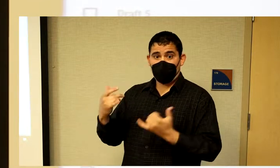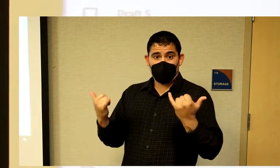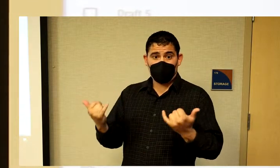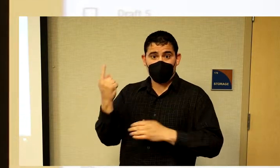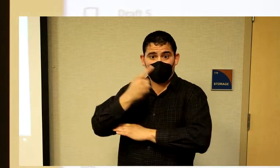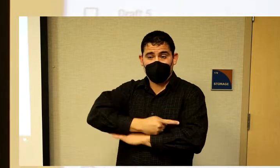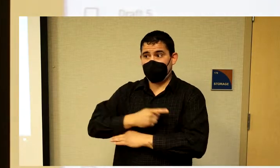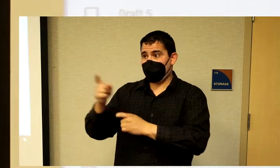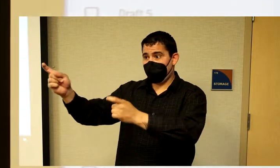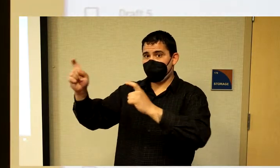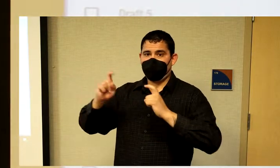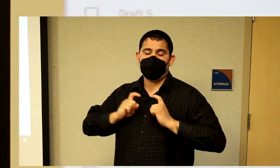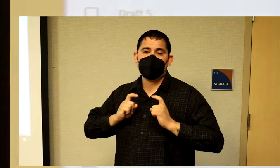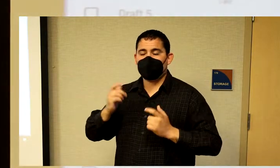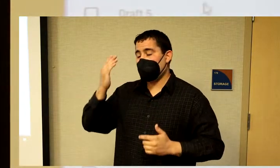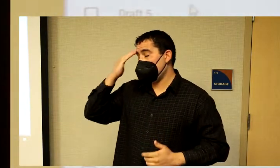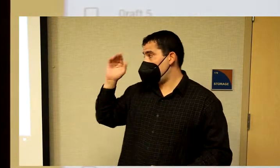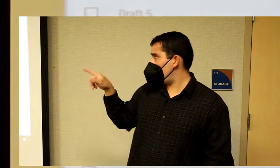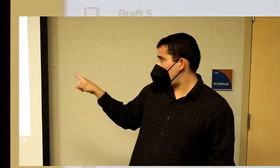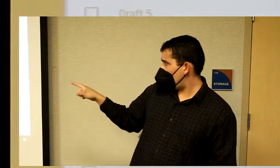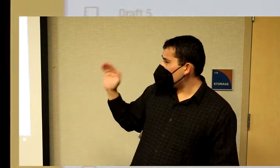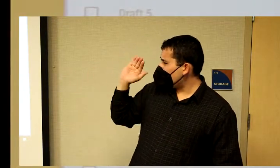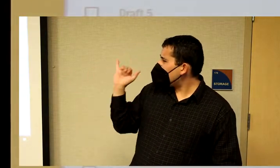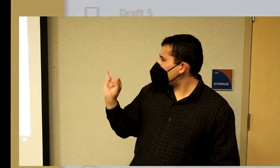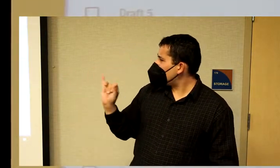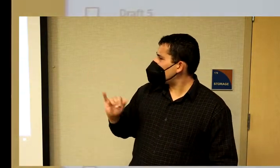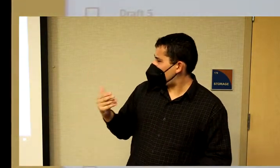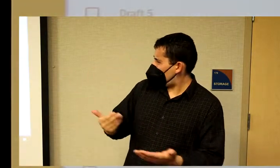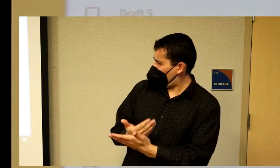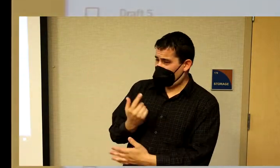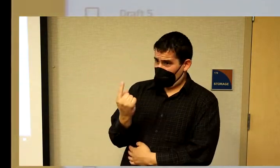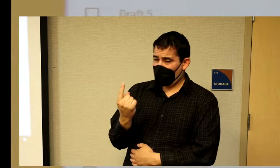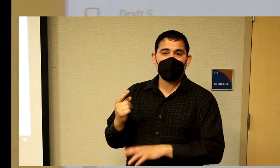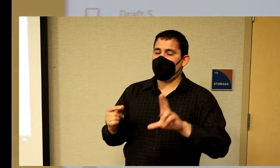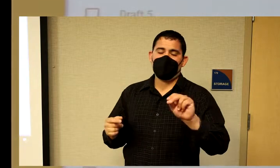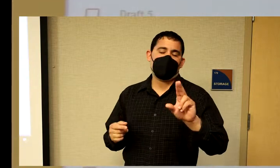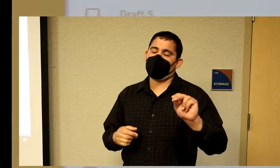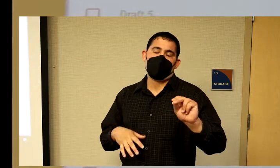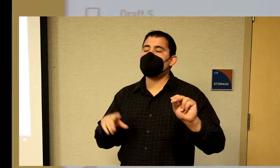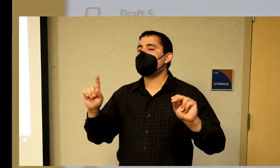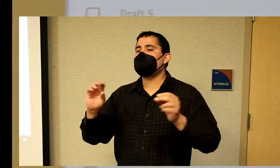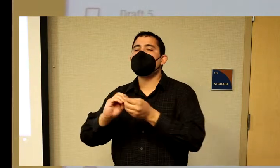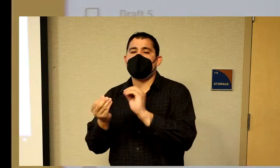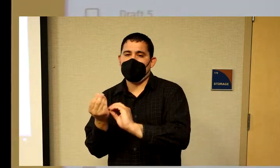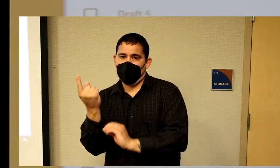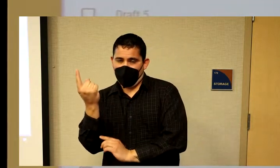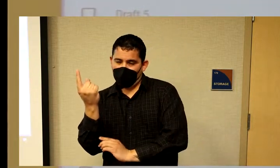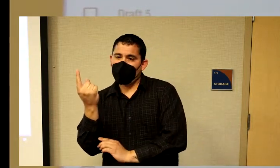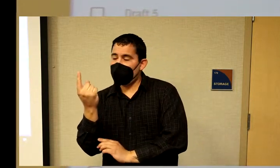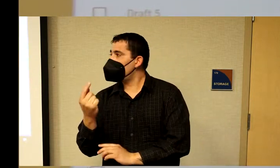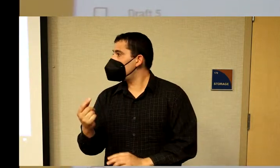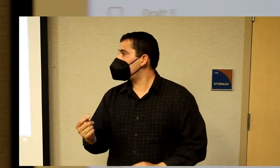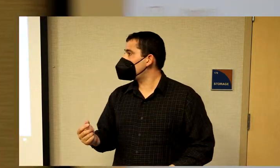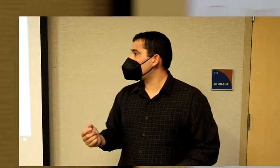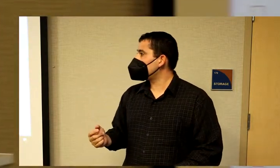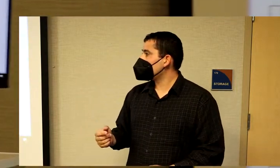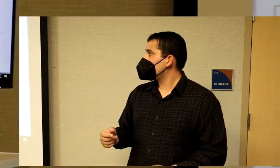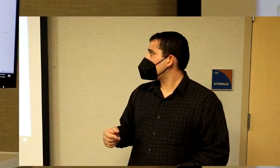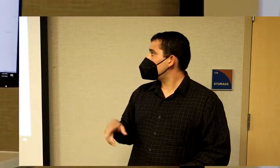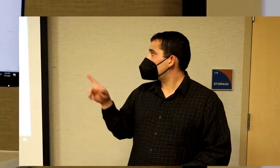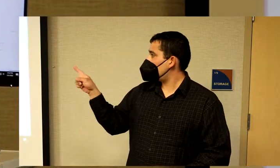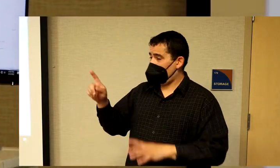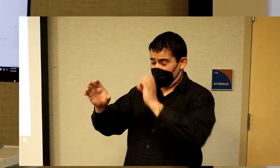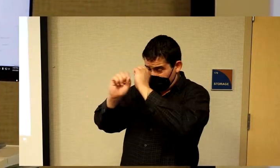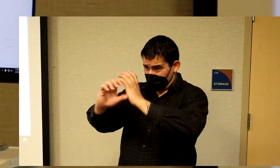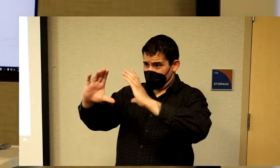one that's up there, that looks like the new one that we got today. No, No, sorry, that's number one. No. But So I'm just... to me on that kind of a page, I